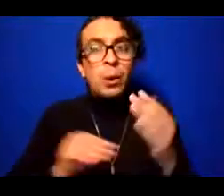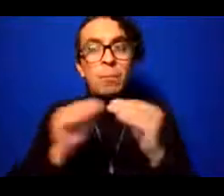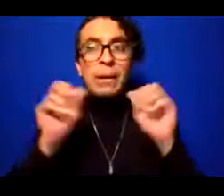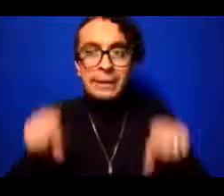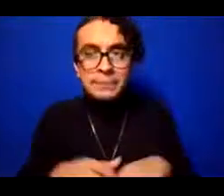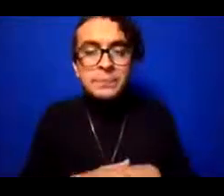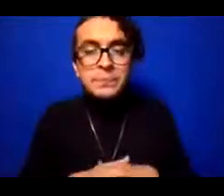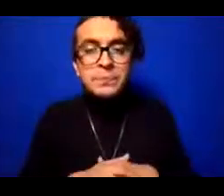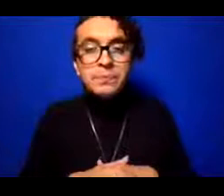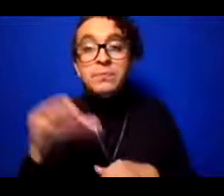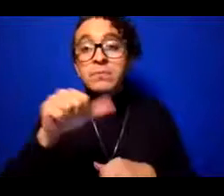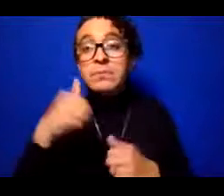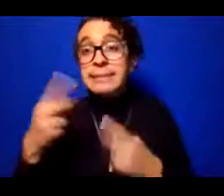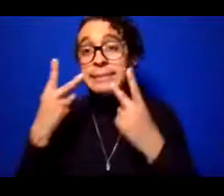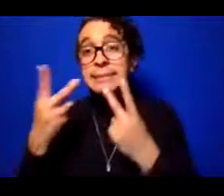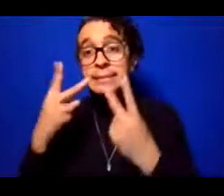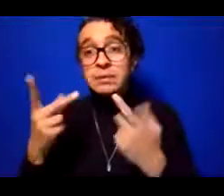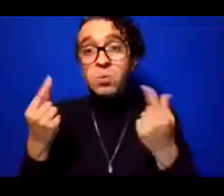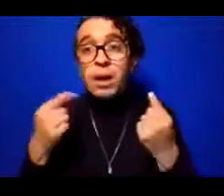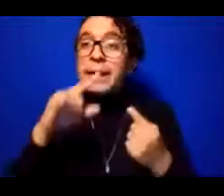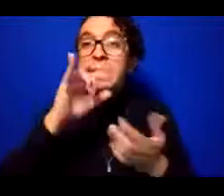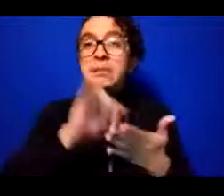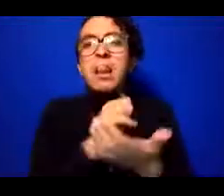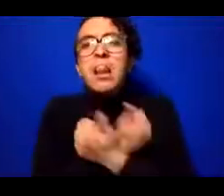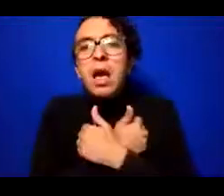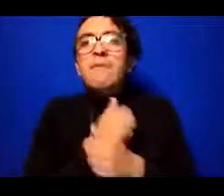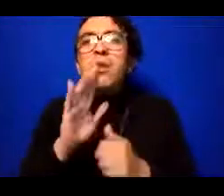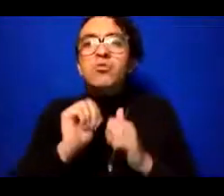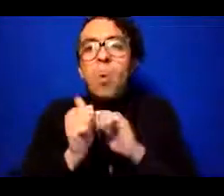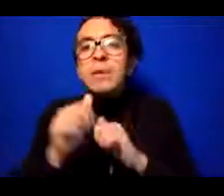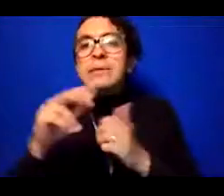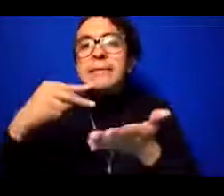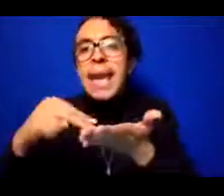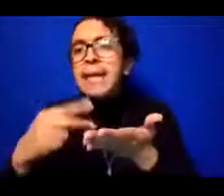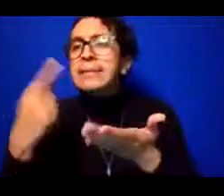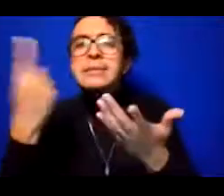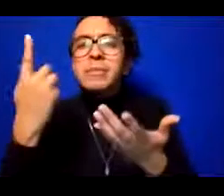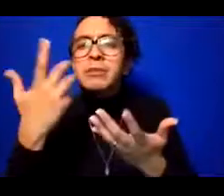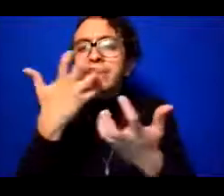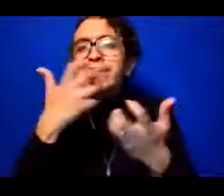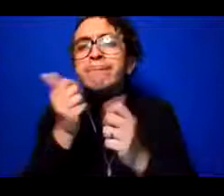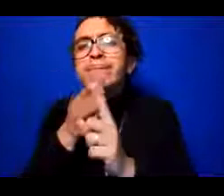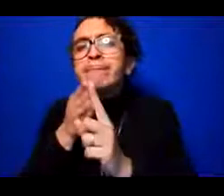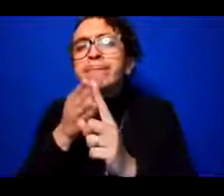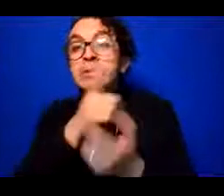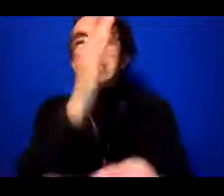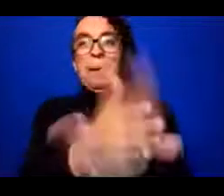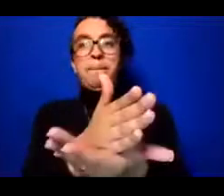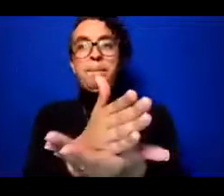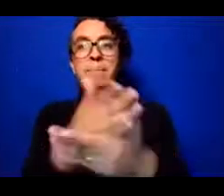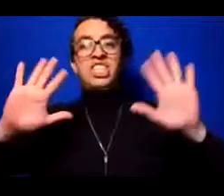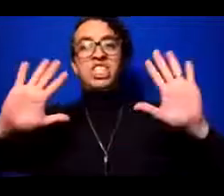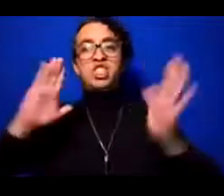The other thing I see a lot is kids who used to love either sports or dance or their hobbies, and all of a sudden they just quit everything and they don't want to engage at